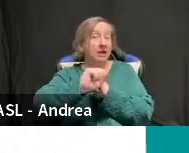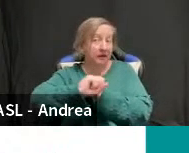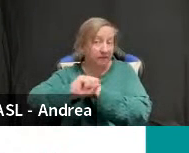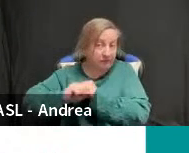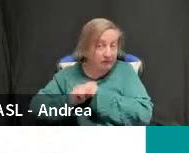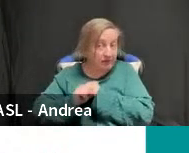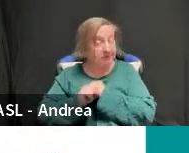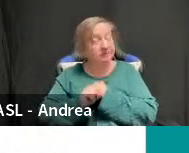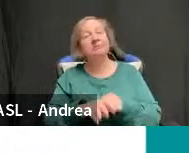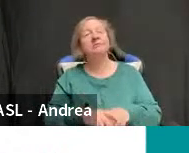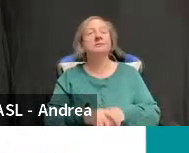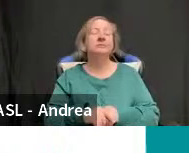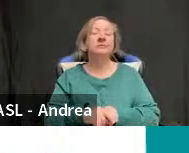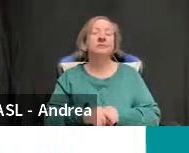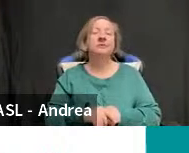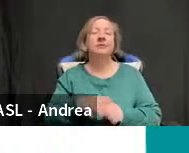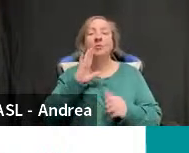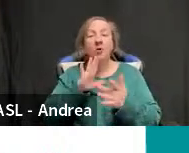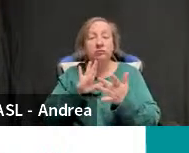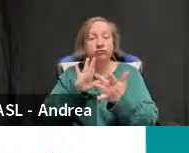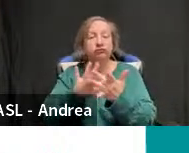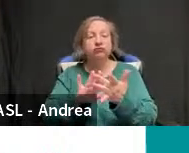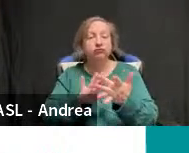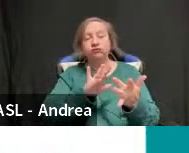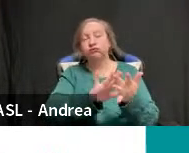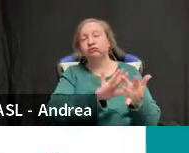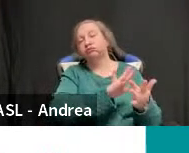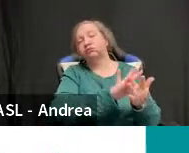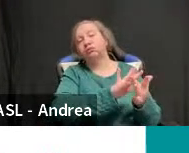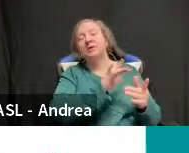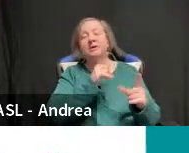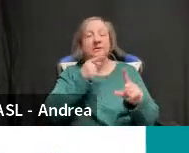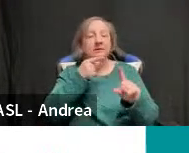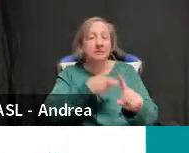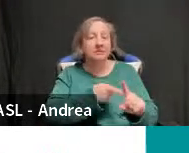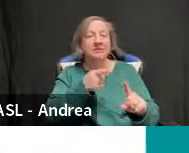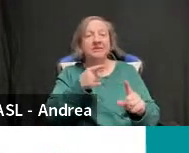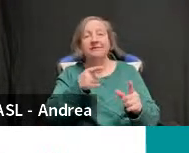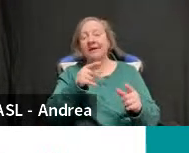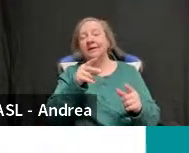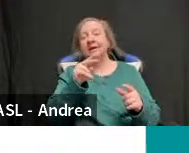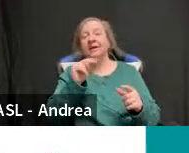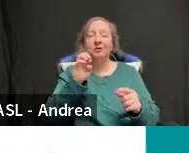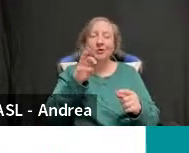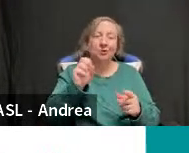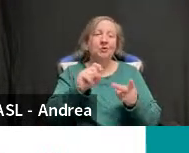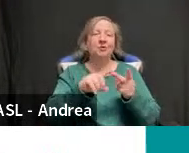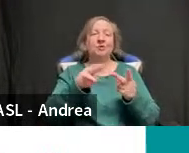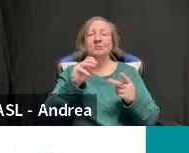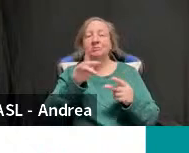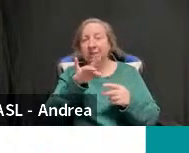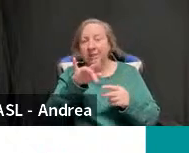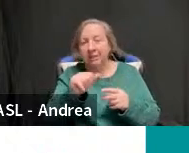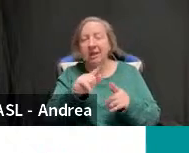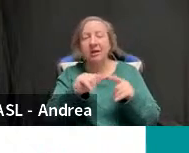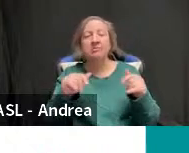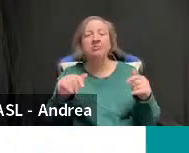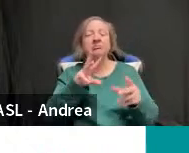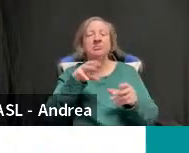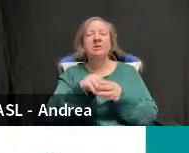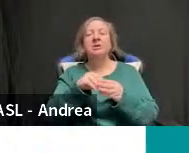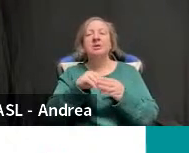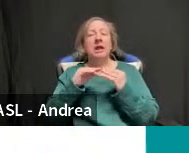advertising and reaching out to specific media outlets, including equity